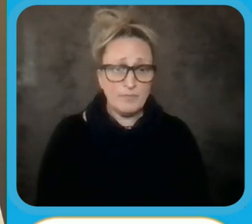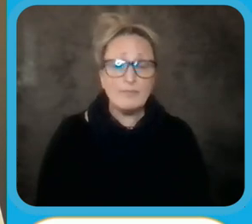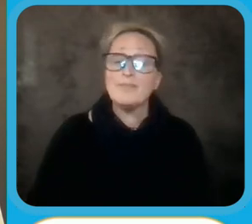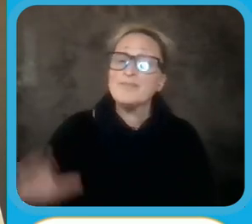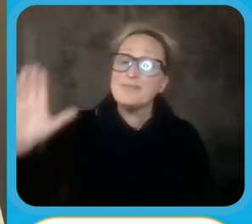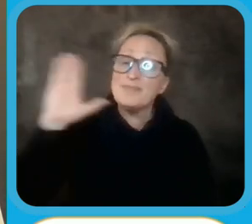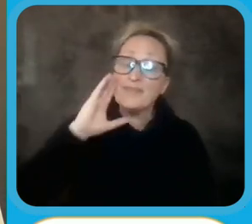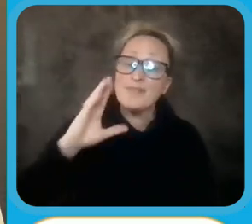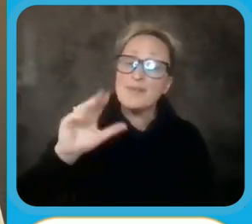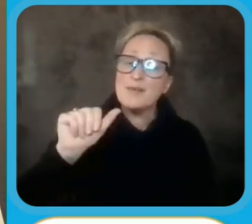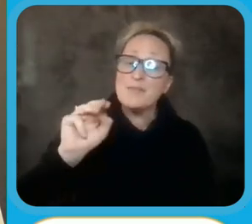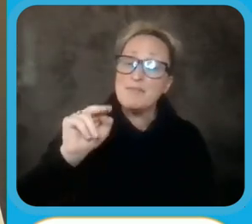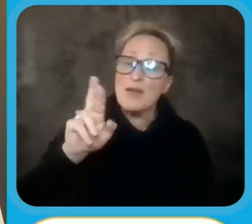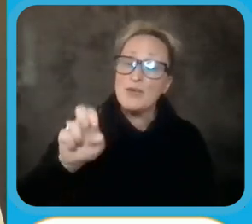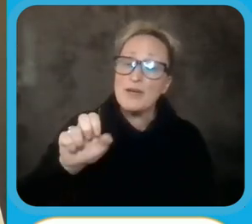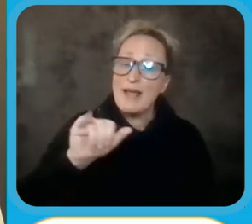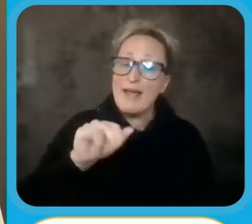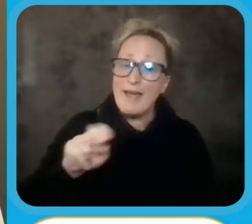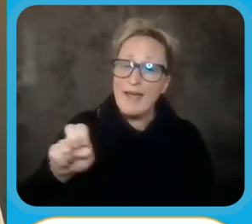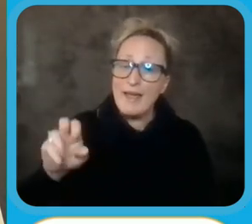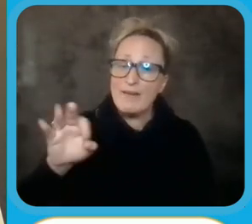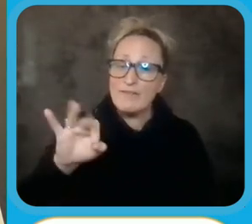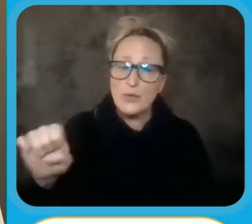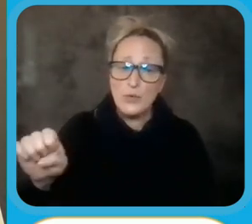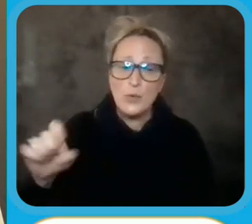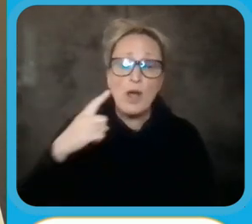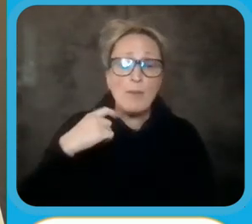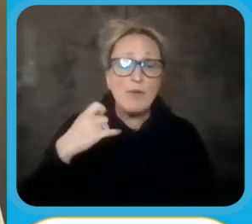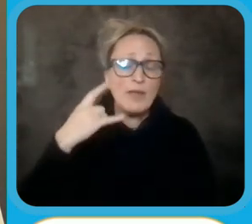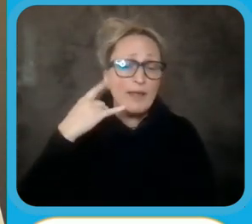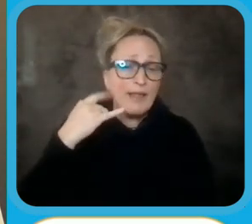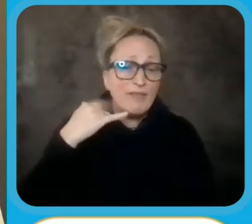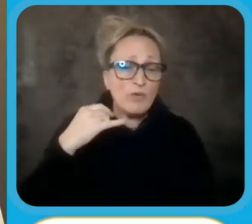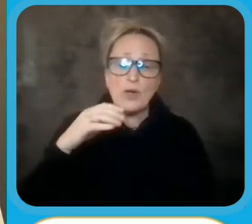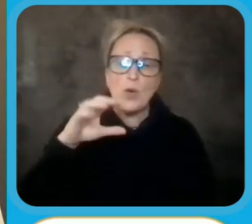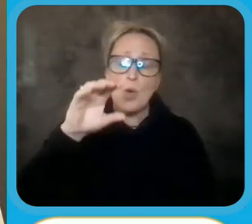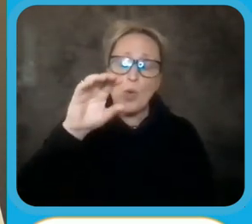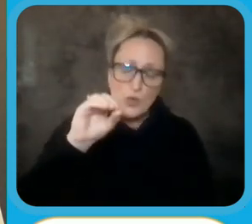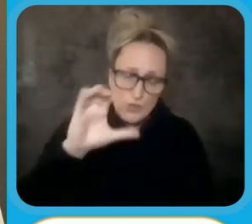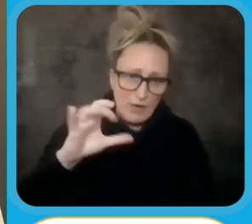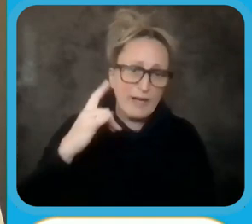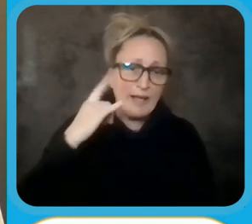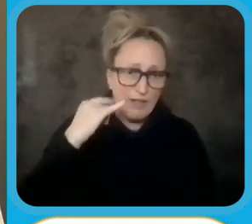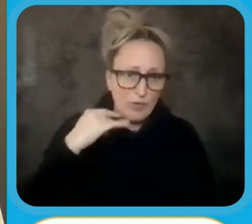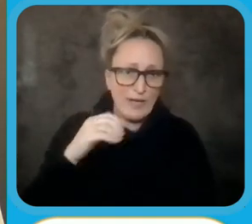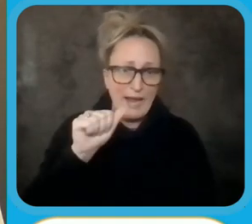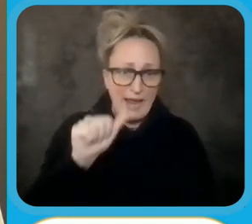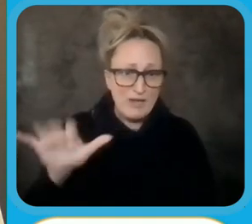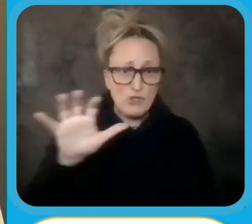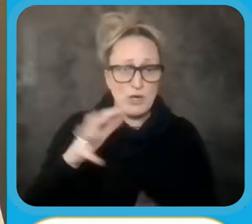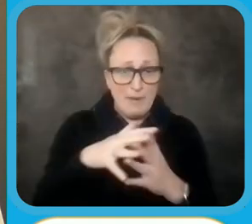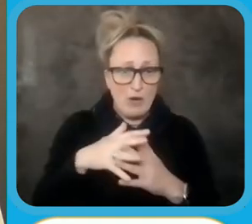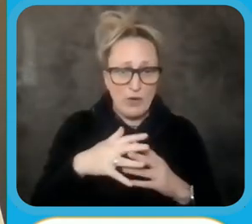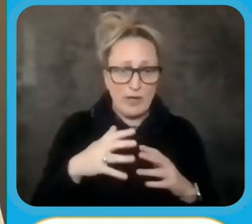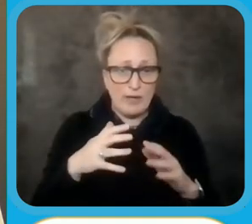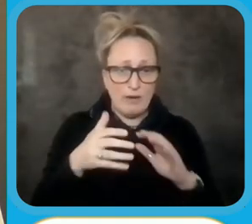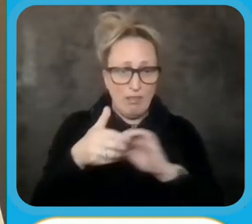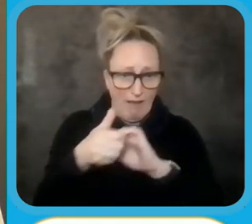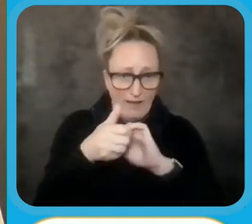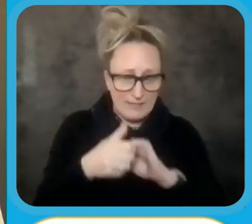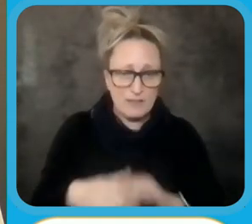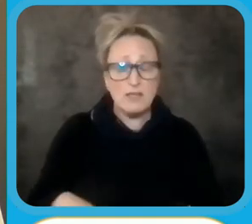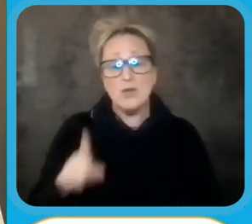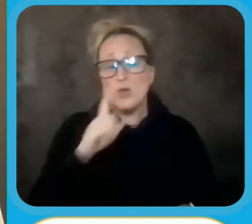Hi, I'm Marianne Fu, and I'm with the Orange County Asian and Pacific Islander Community Alliance. This past year has been really challenging for